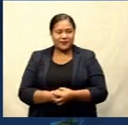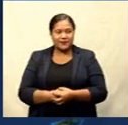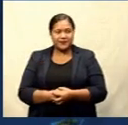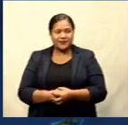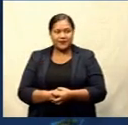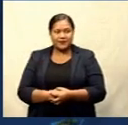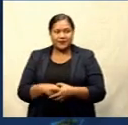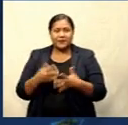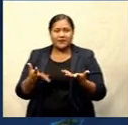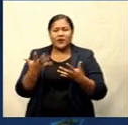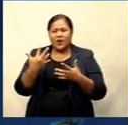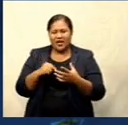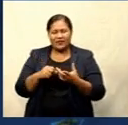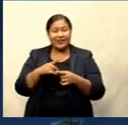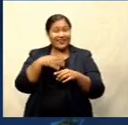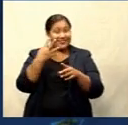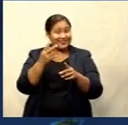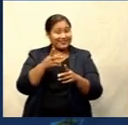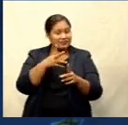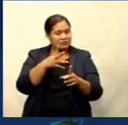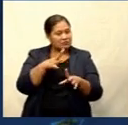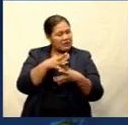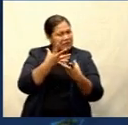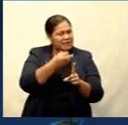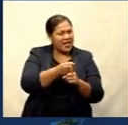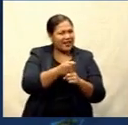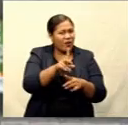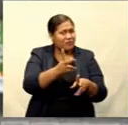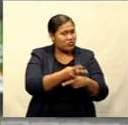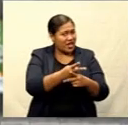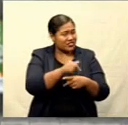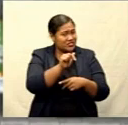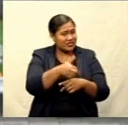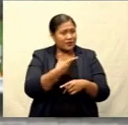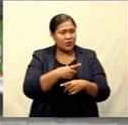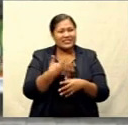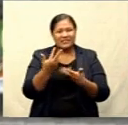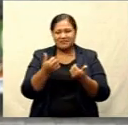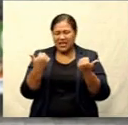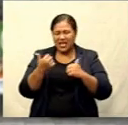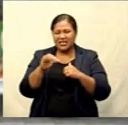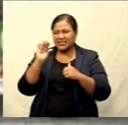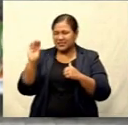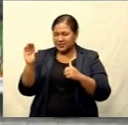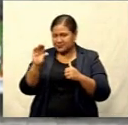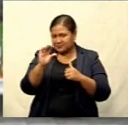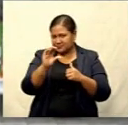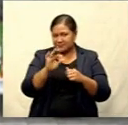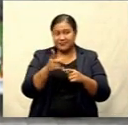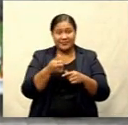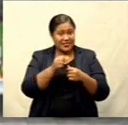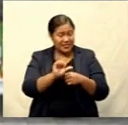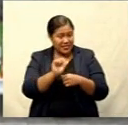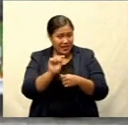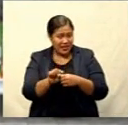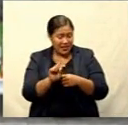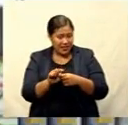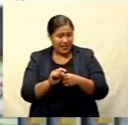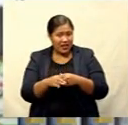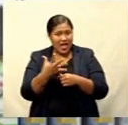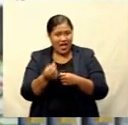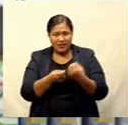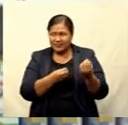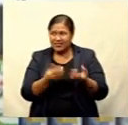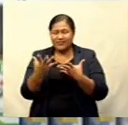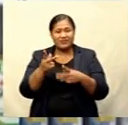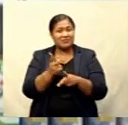has a knock-on effect in the production of medication, right? So there's a lot of components that goes into the manufacture